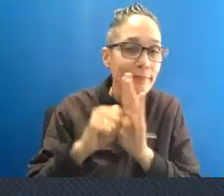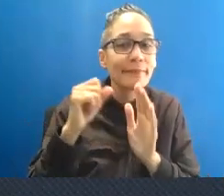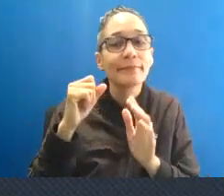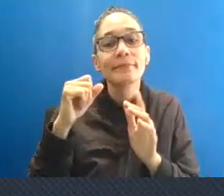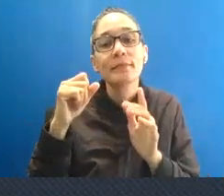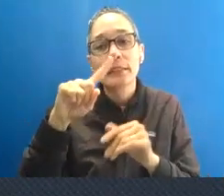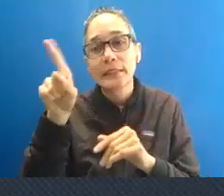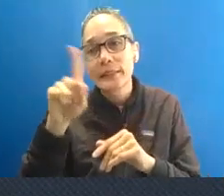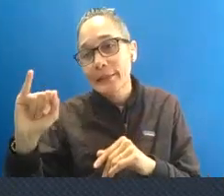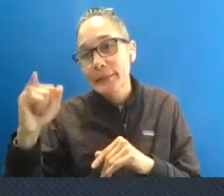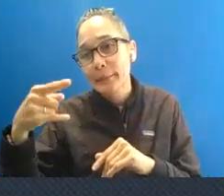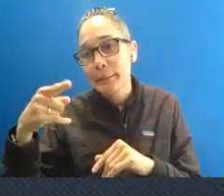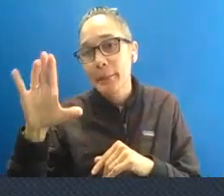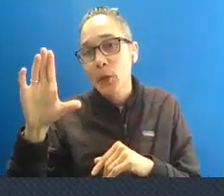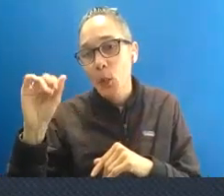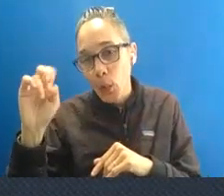code.